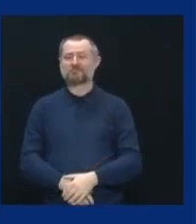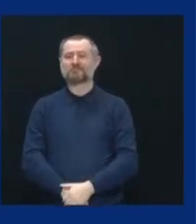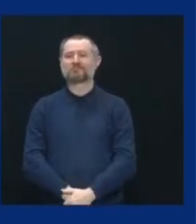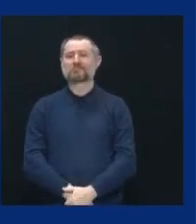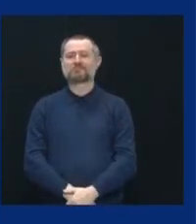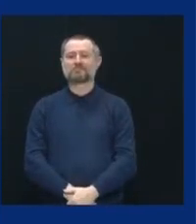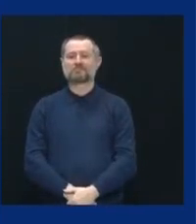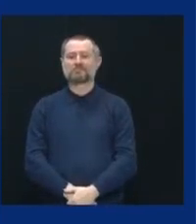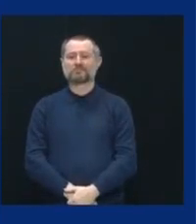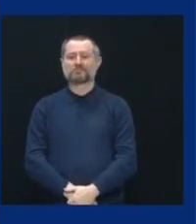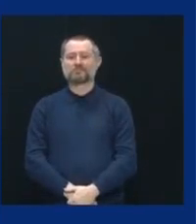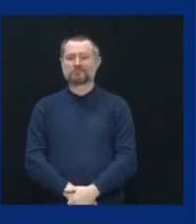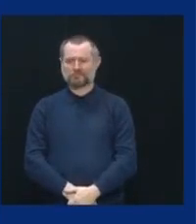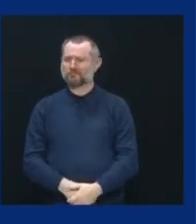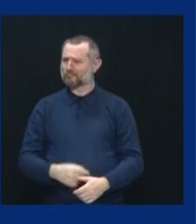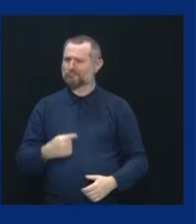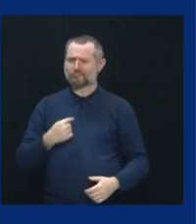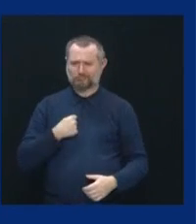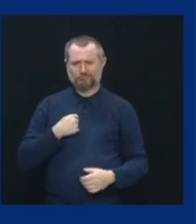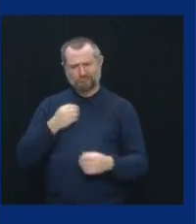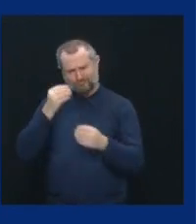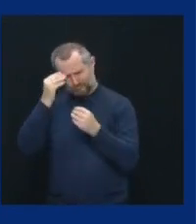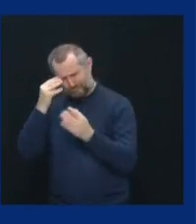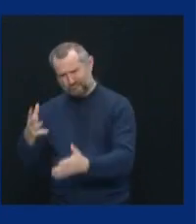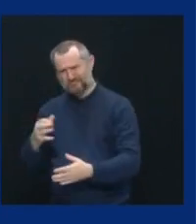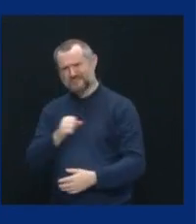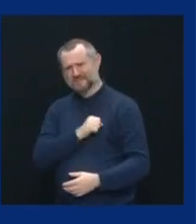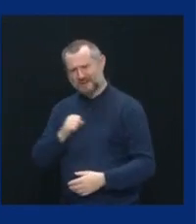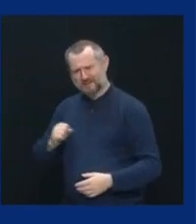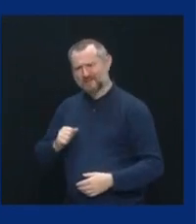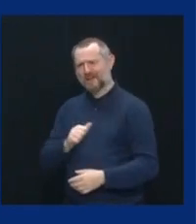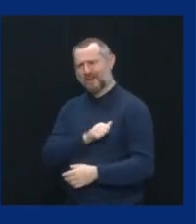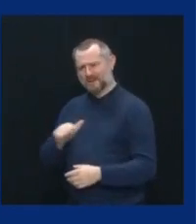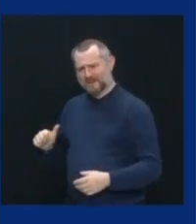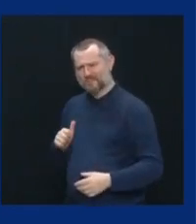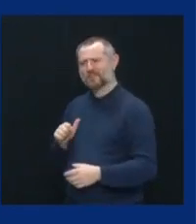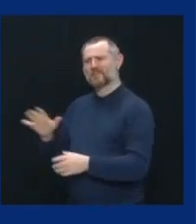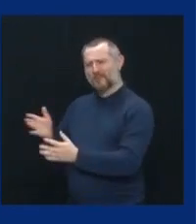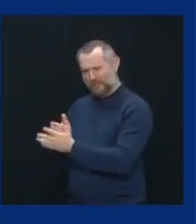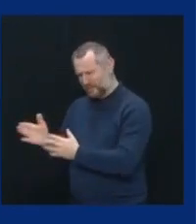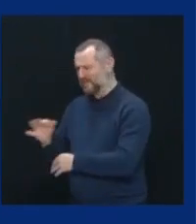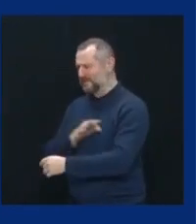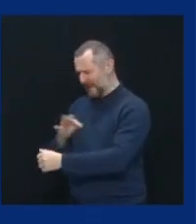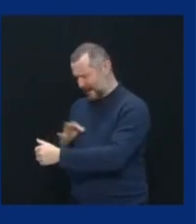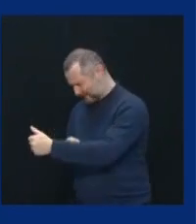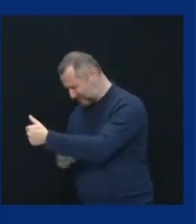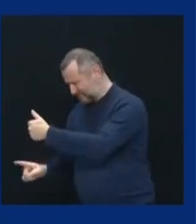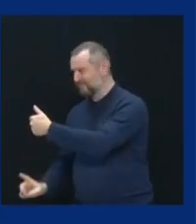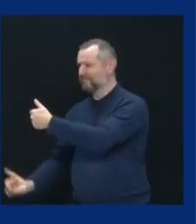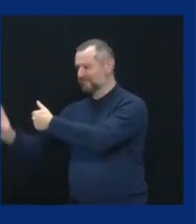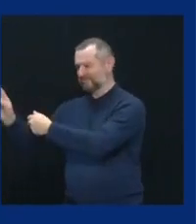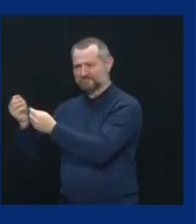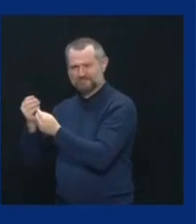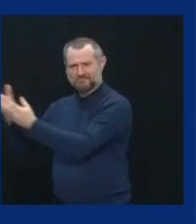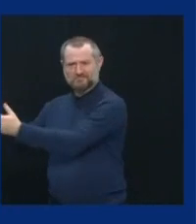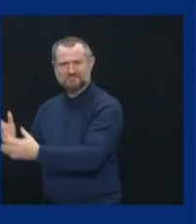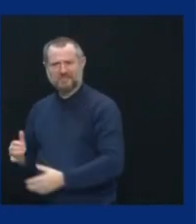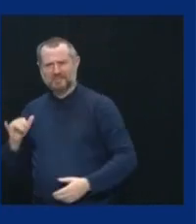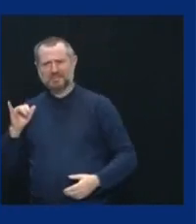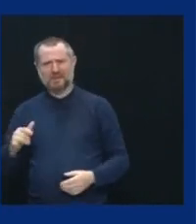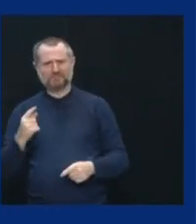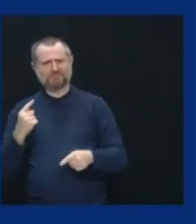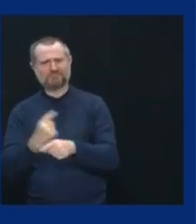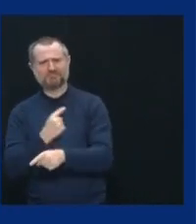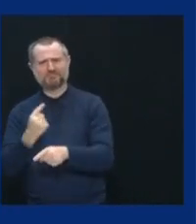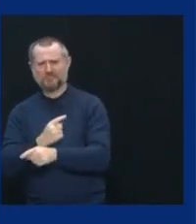So we told both houses through the staff. That's communication on a day-to-day basis